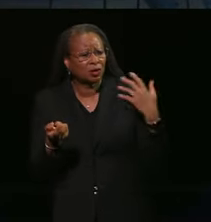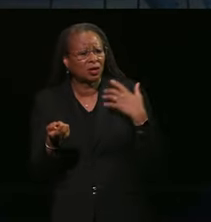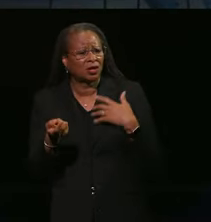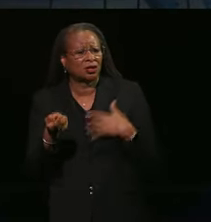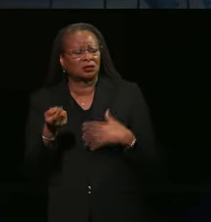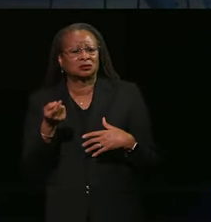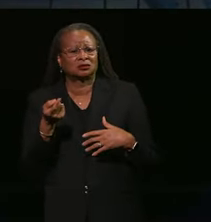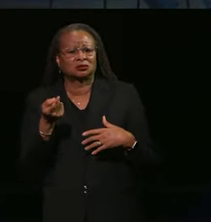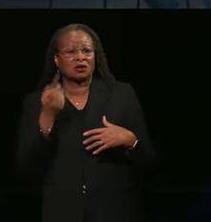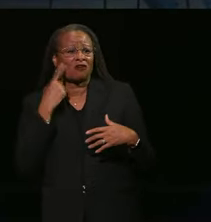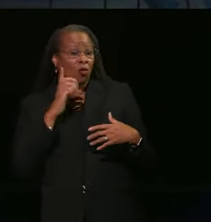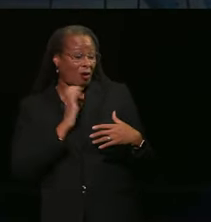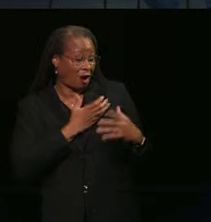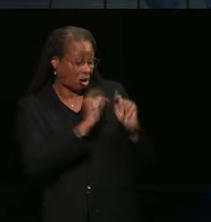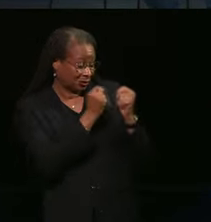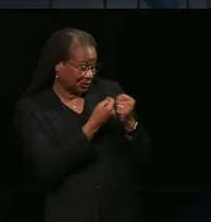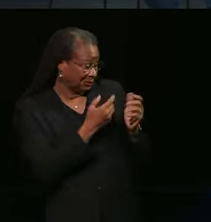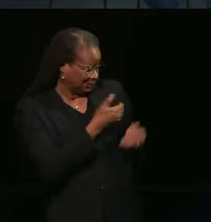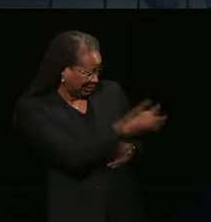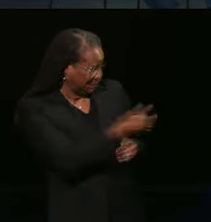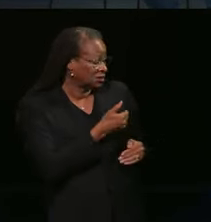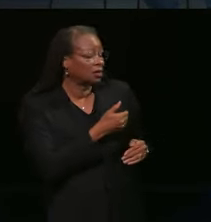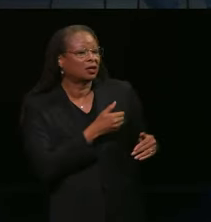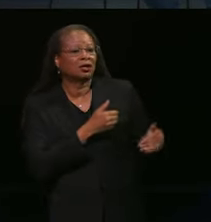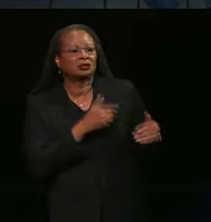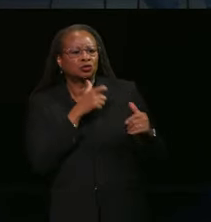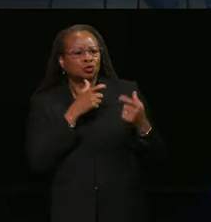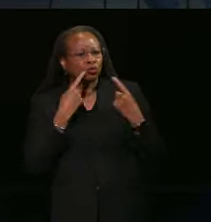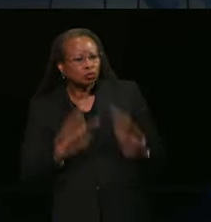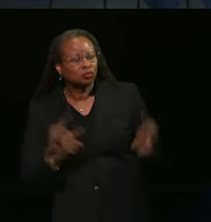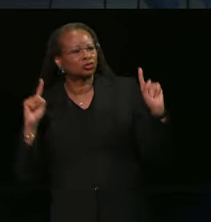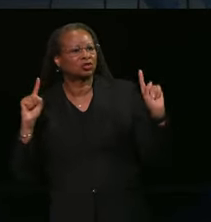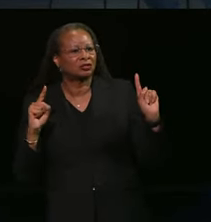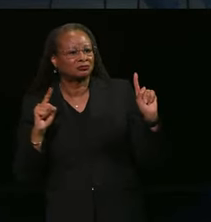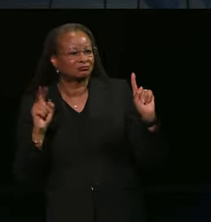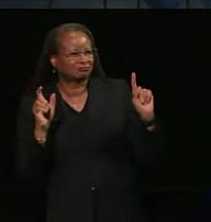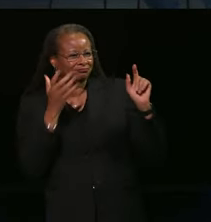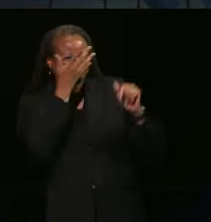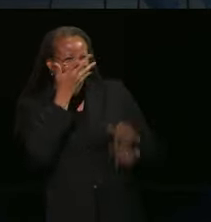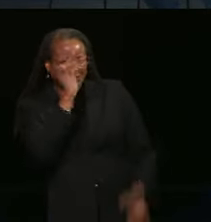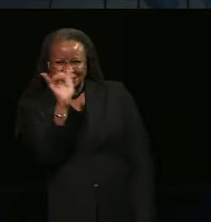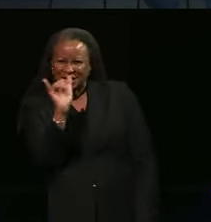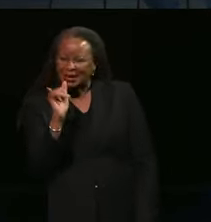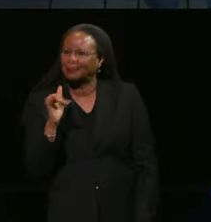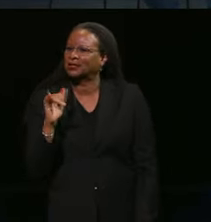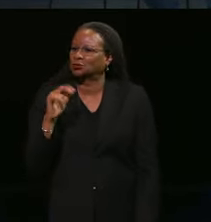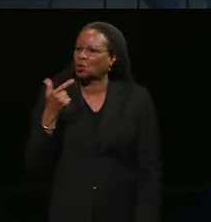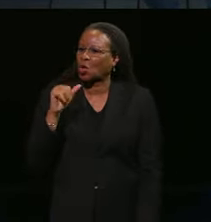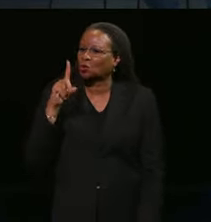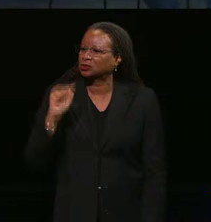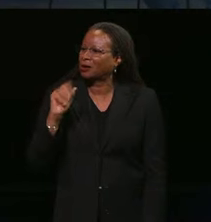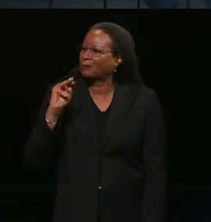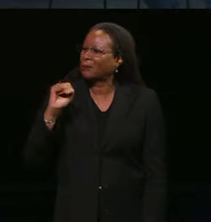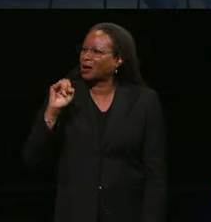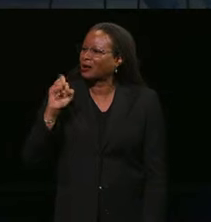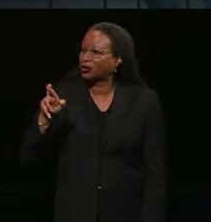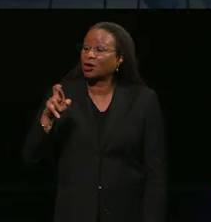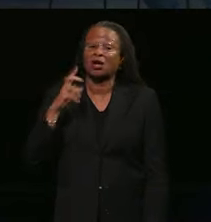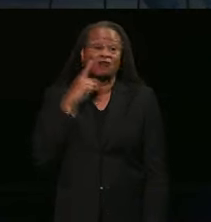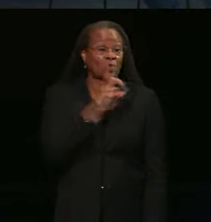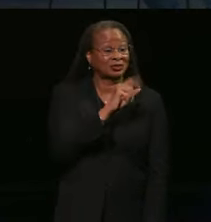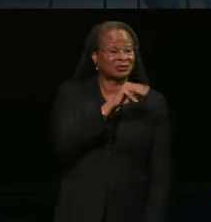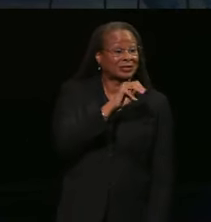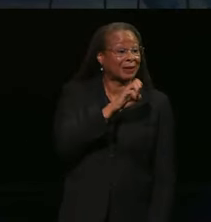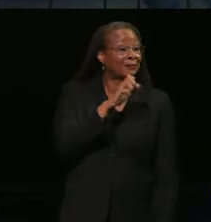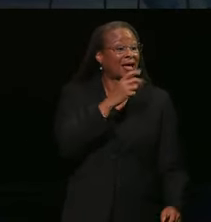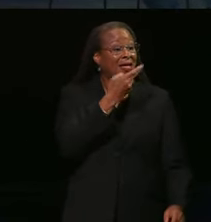get for our team here to achieve a likeness or for Dame Helen to be able